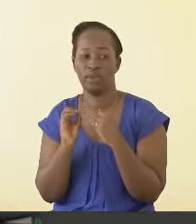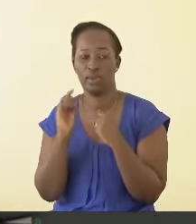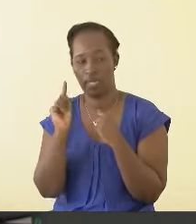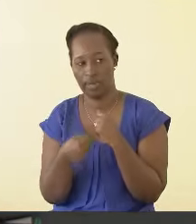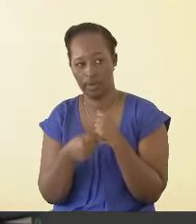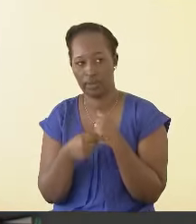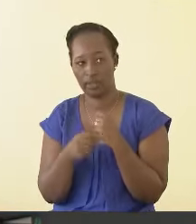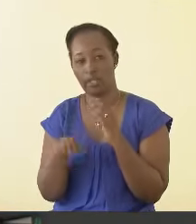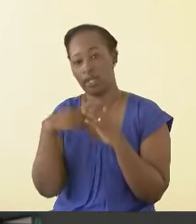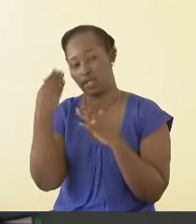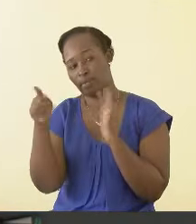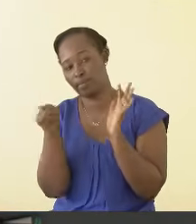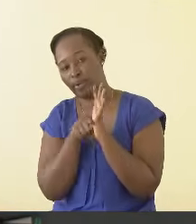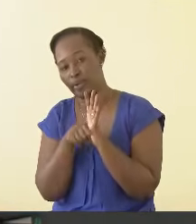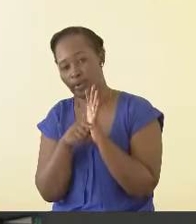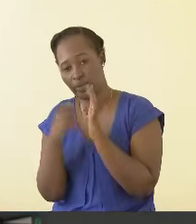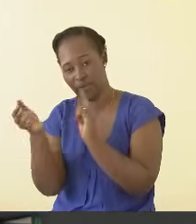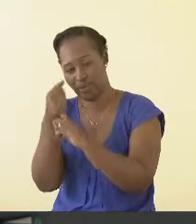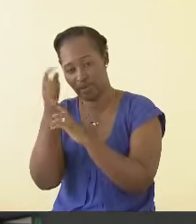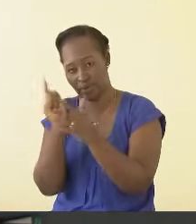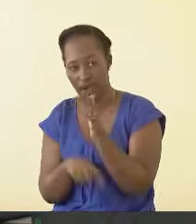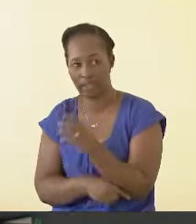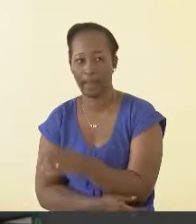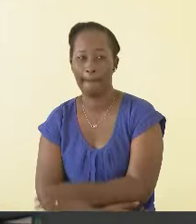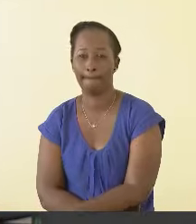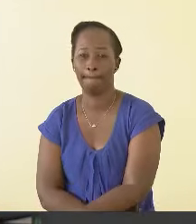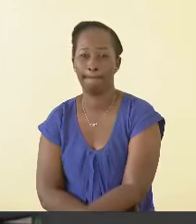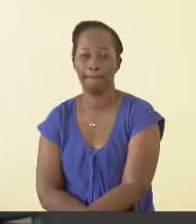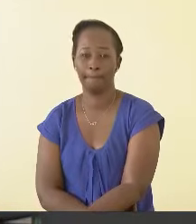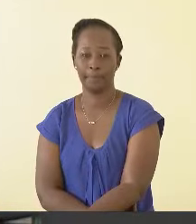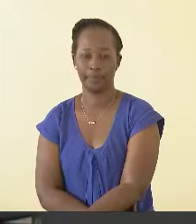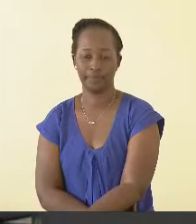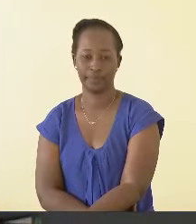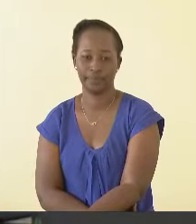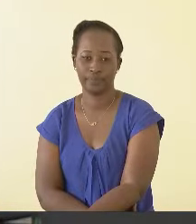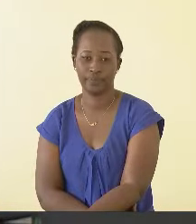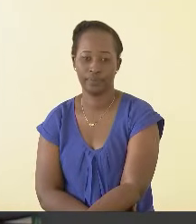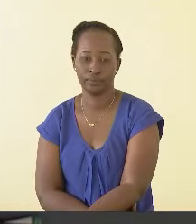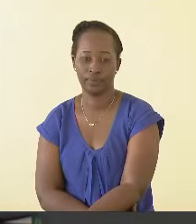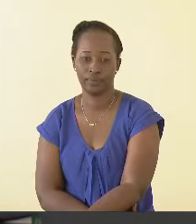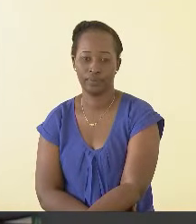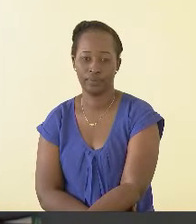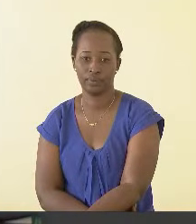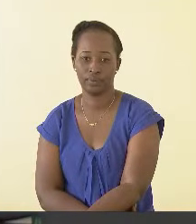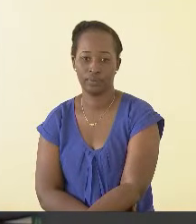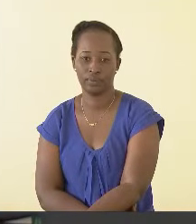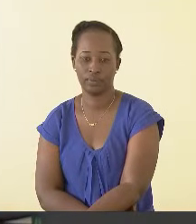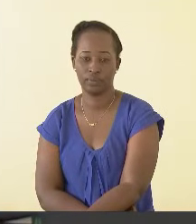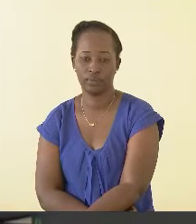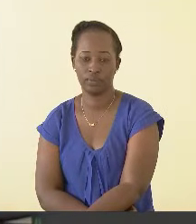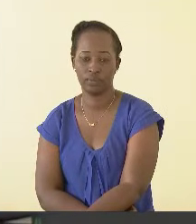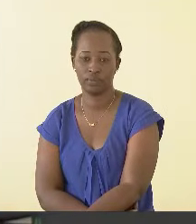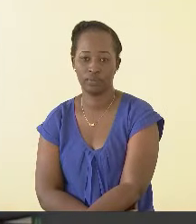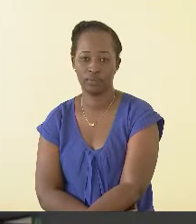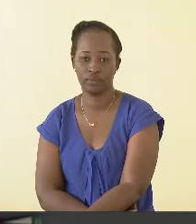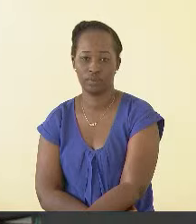590,000. So if you subtract 0, 0, 0, 0 minus 0, 0, 5 minus 9, impossible, 15 minus 9, that gives